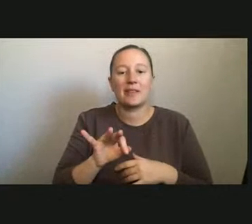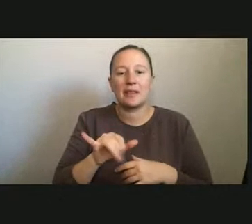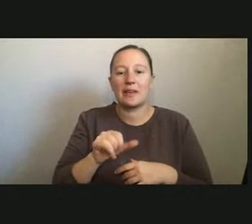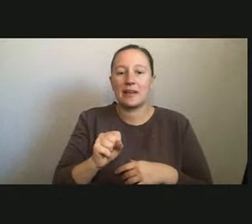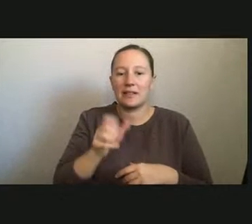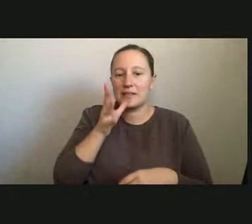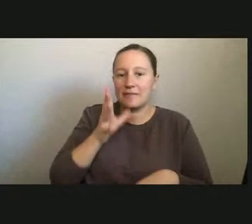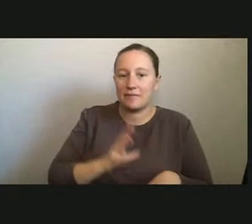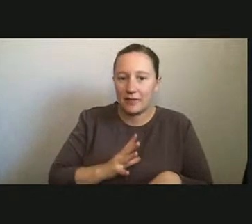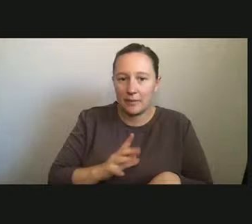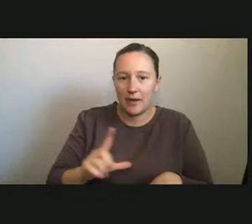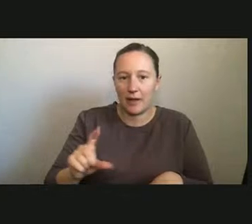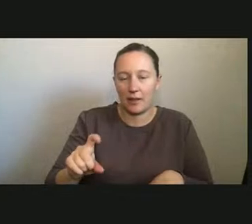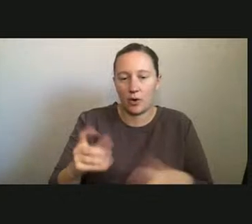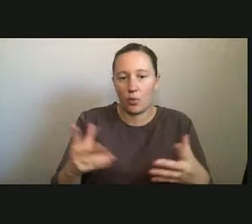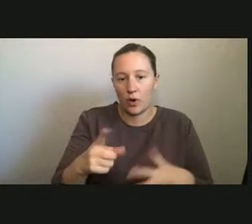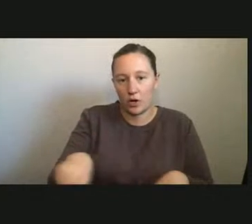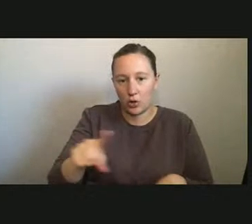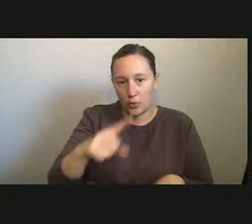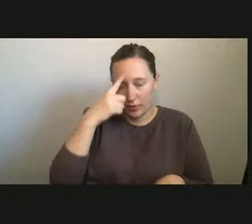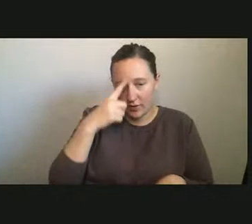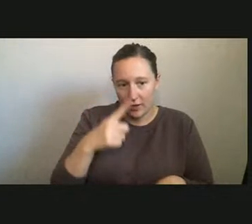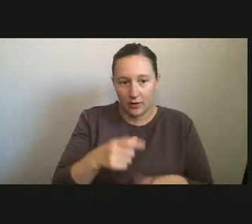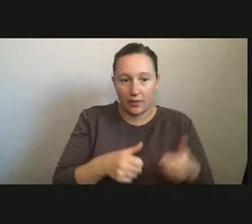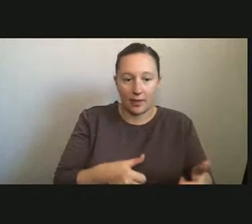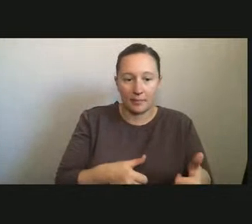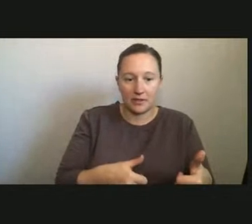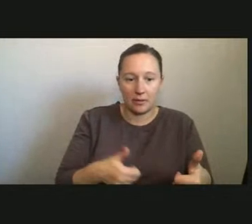What do we think of this plan? Thumbs up or thumbs down?